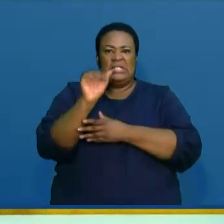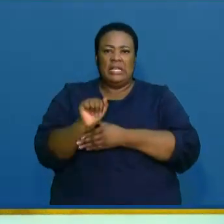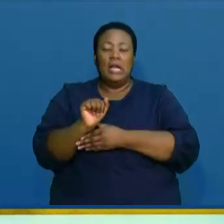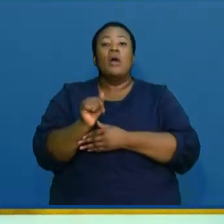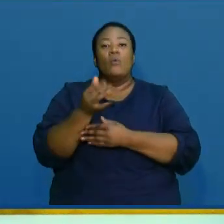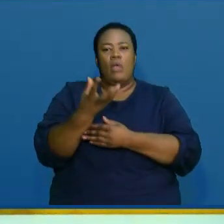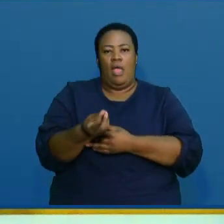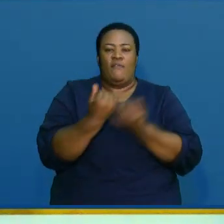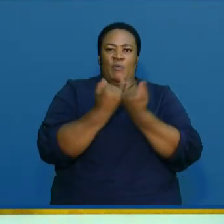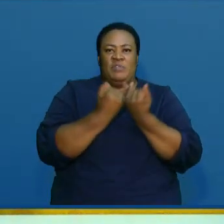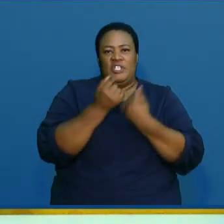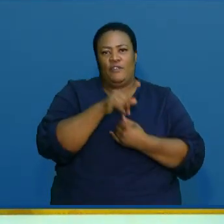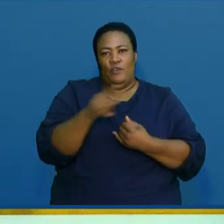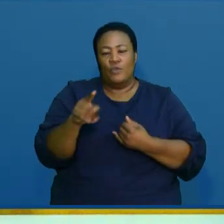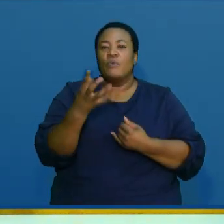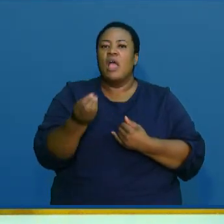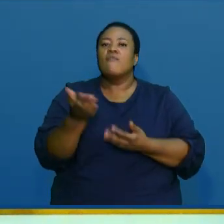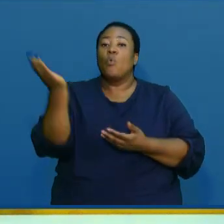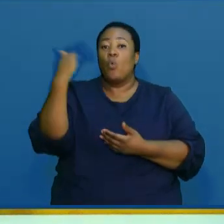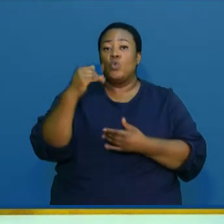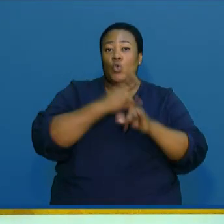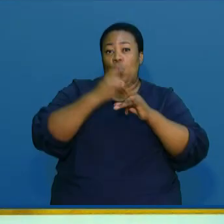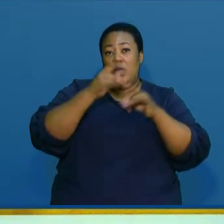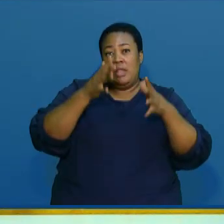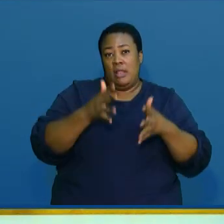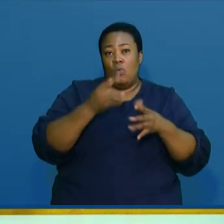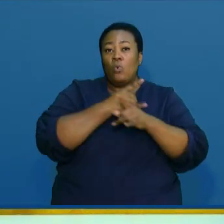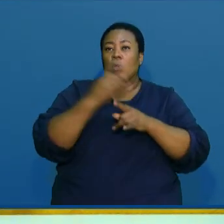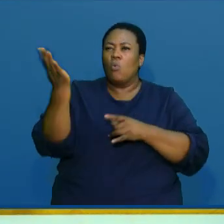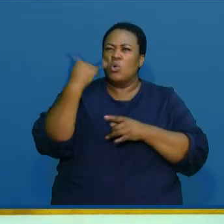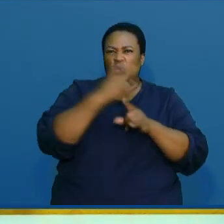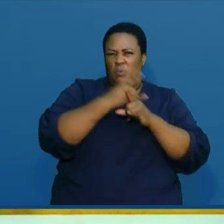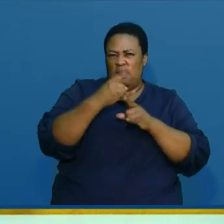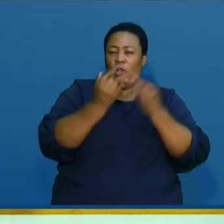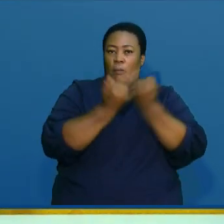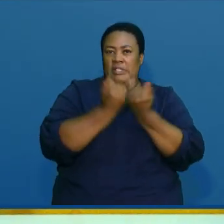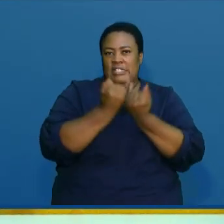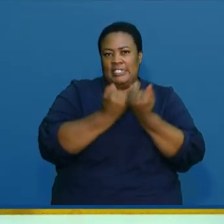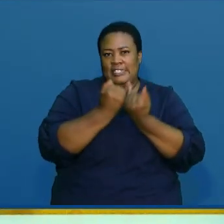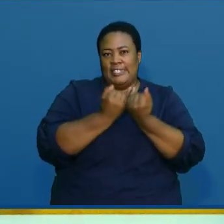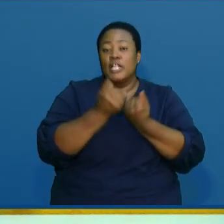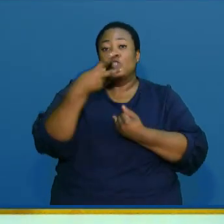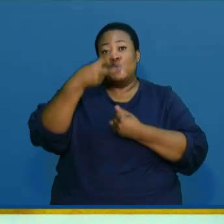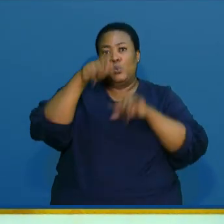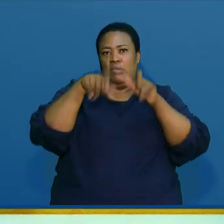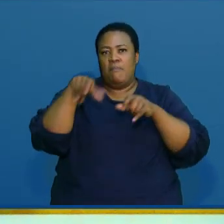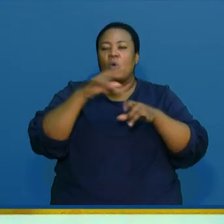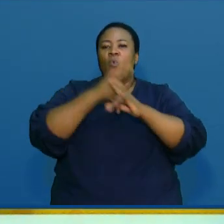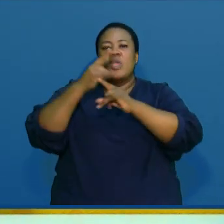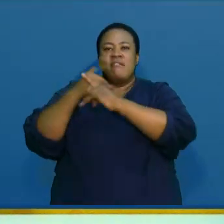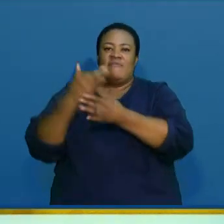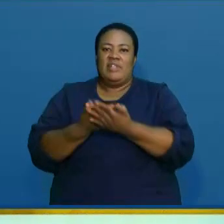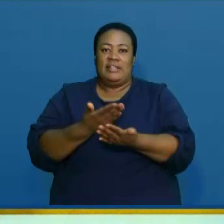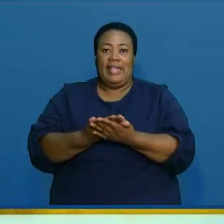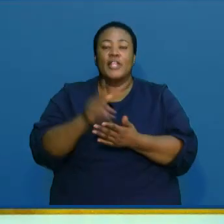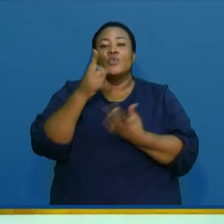the hashtag Woza Winner competition, where 2 lucky matriculants stand a chance to win 2 gigs of data. All you need to do